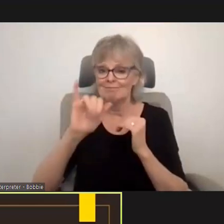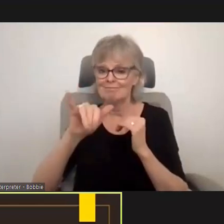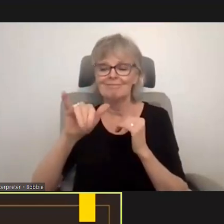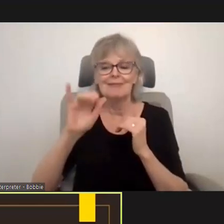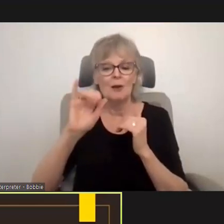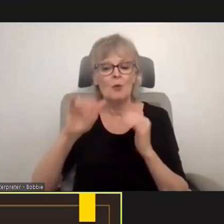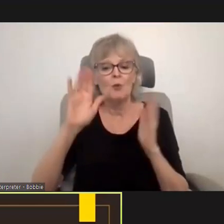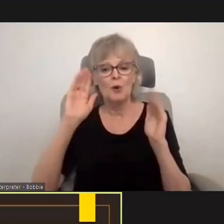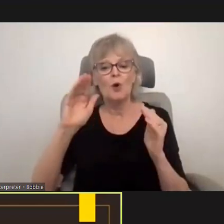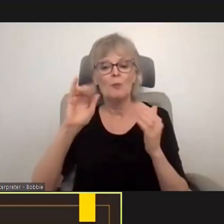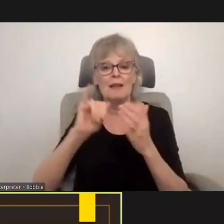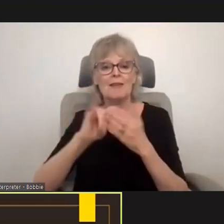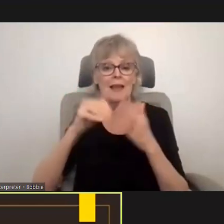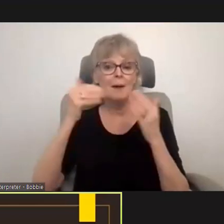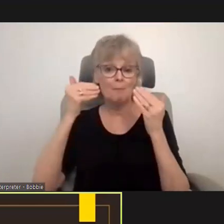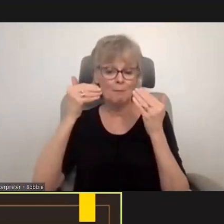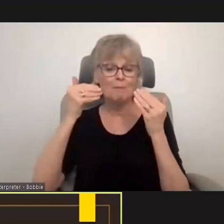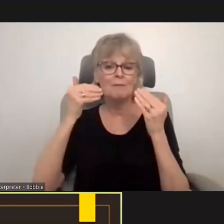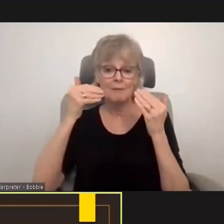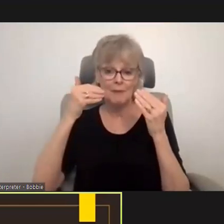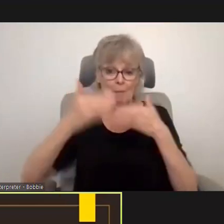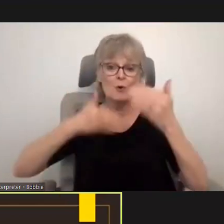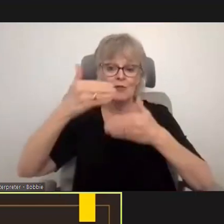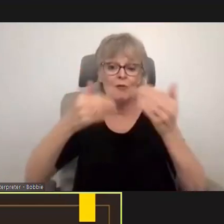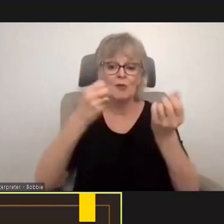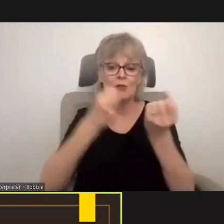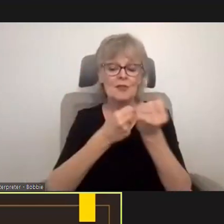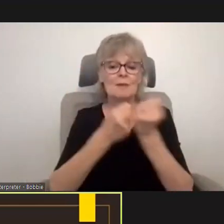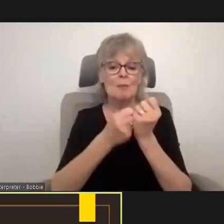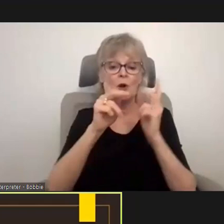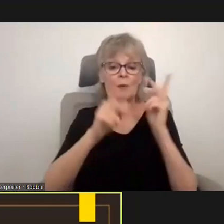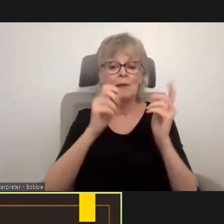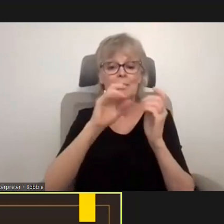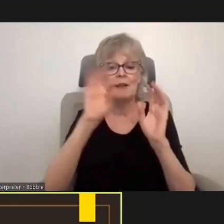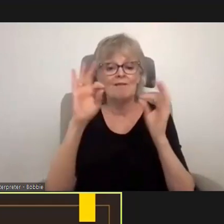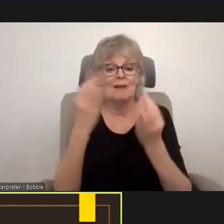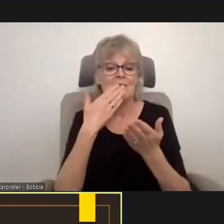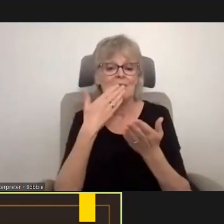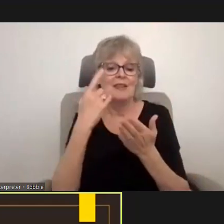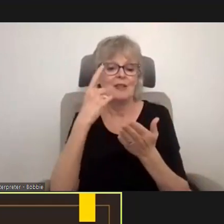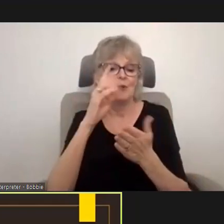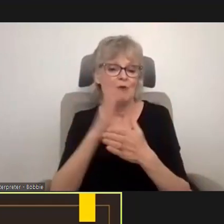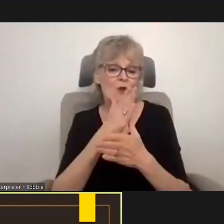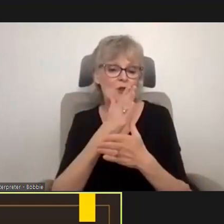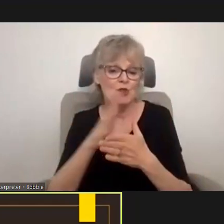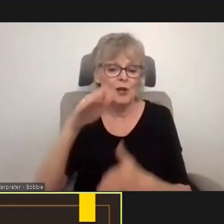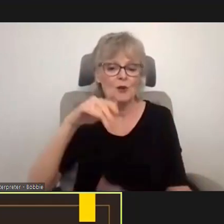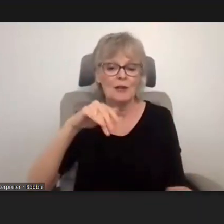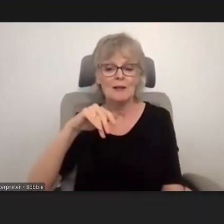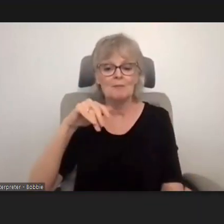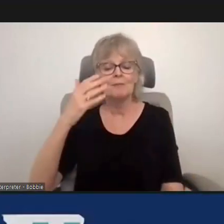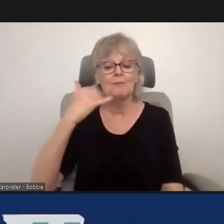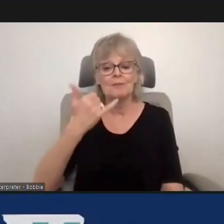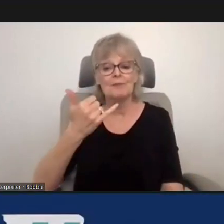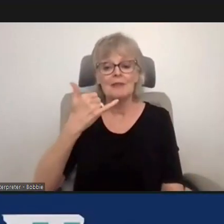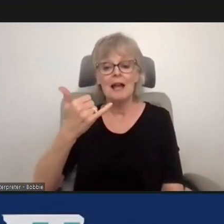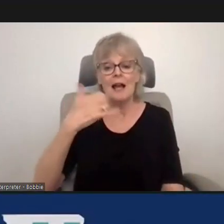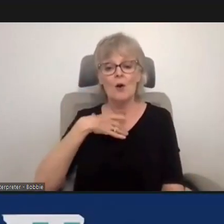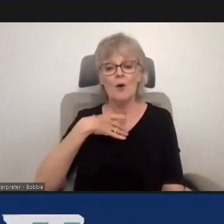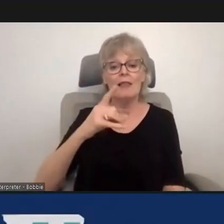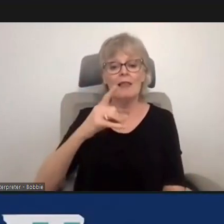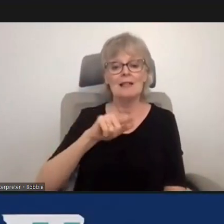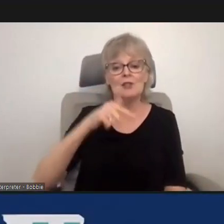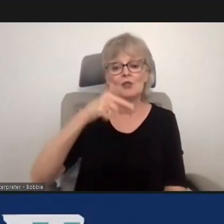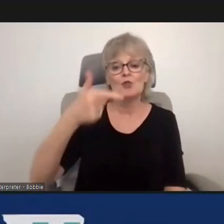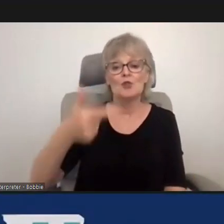hoping moves forward to support individuals and families. So thank you for sharing all that. I would like to turn it over, last but